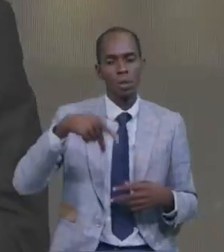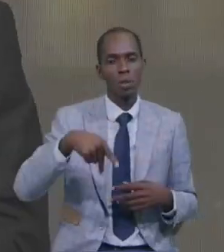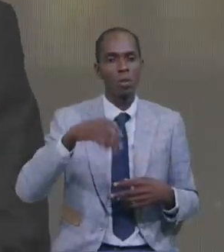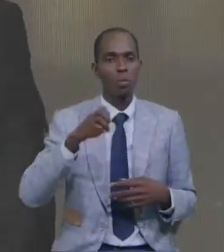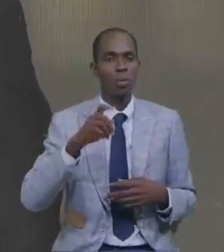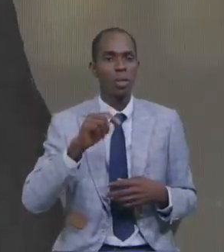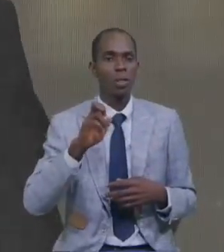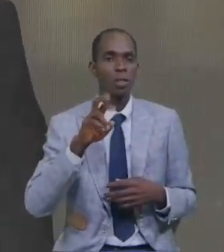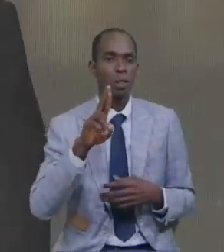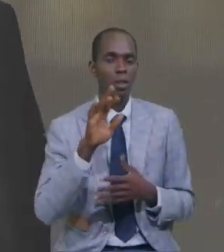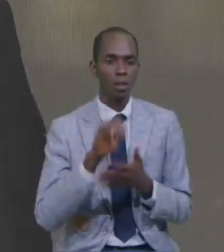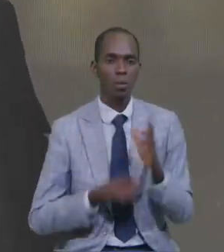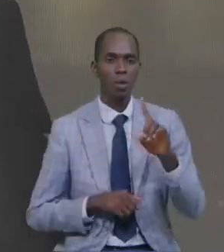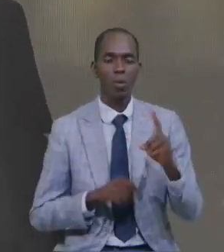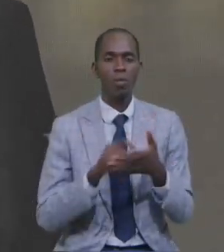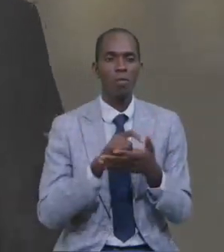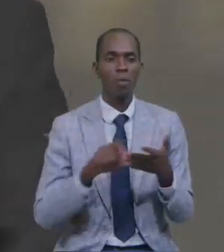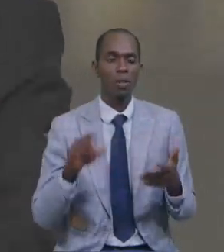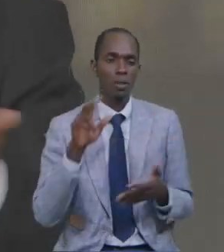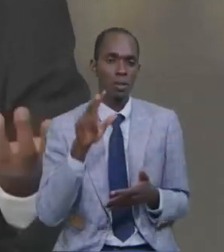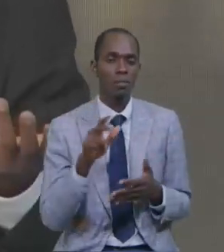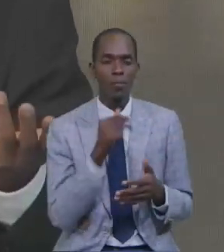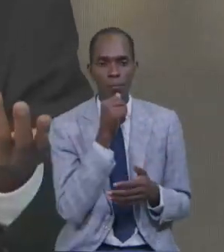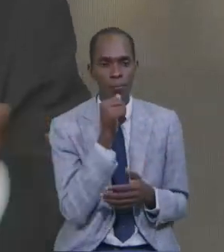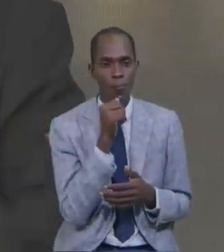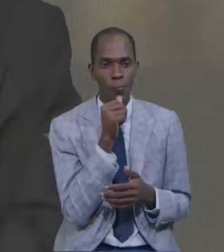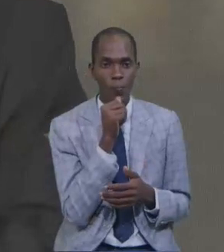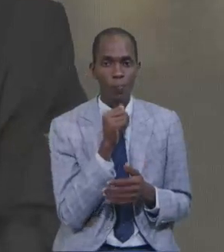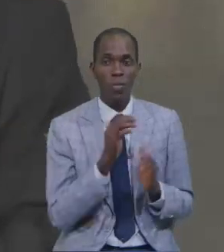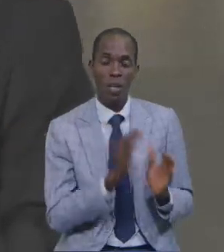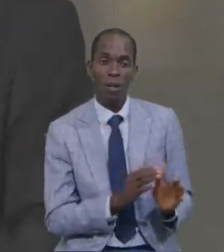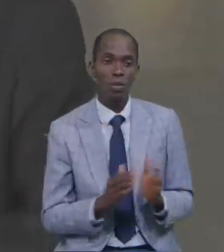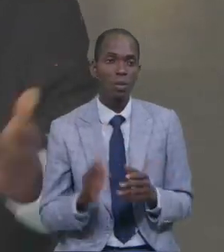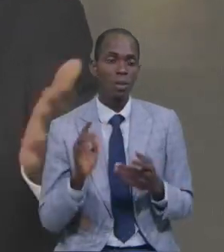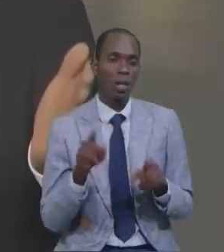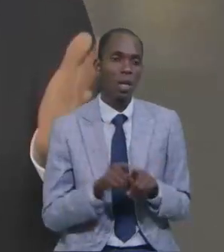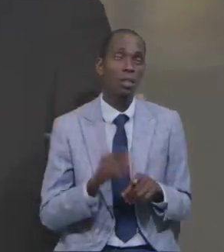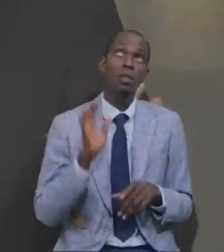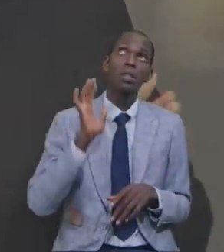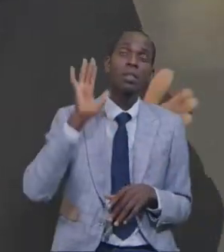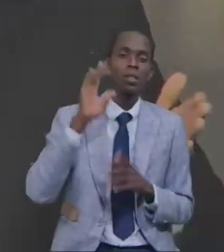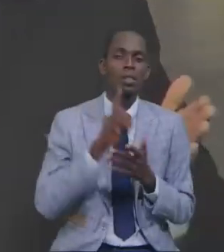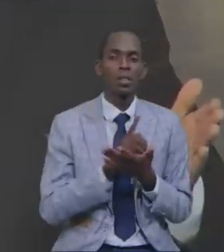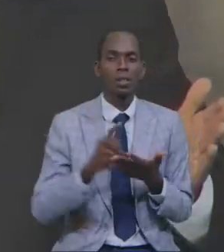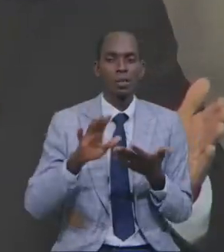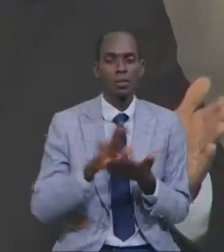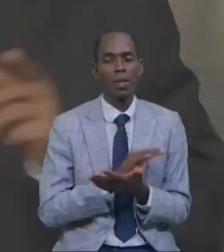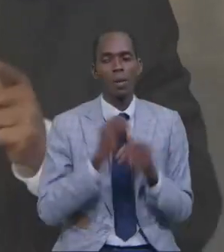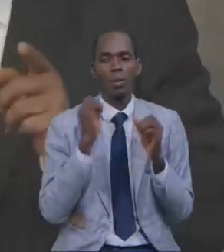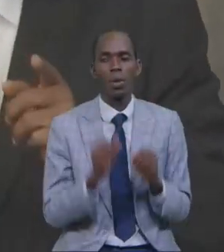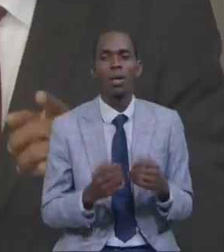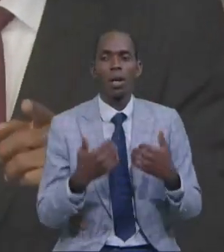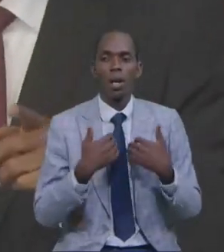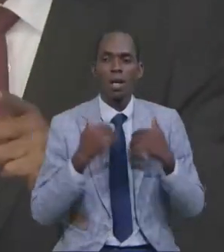power has given unto us all things that pertain unto life and